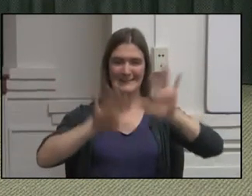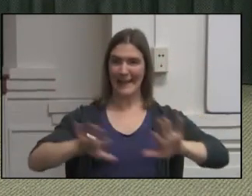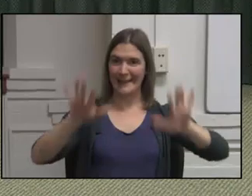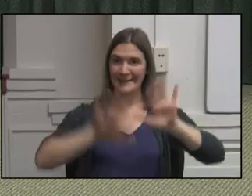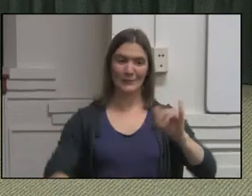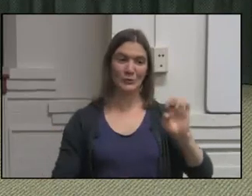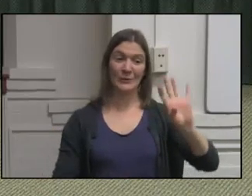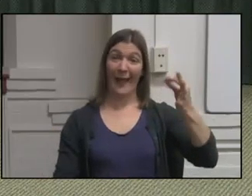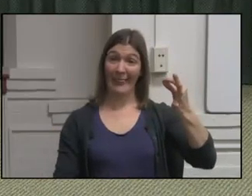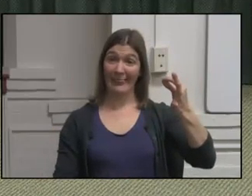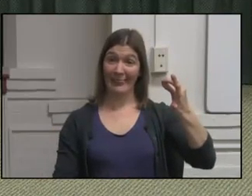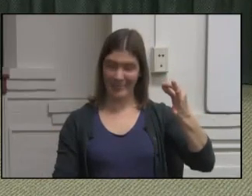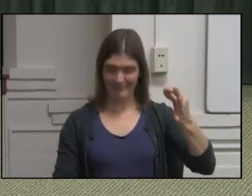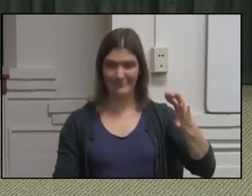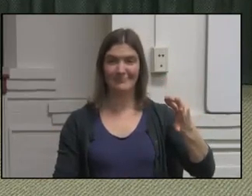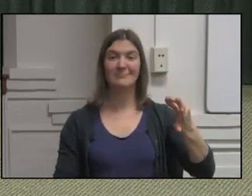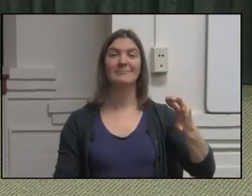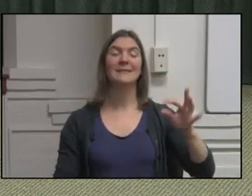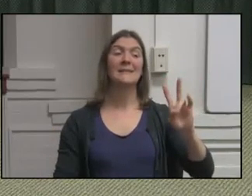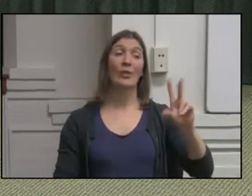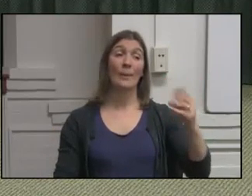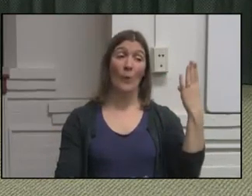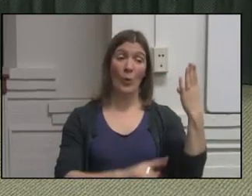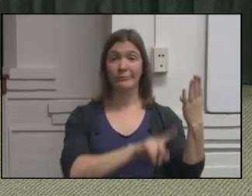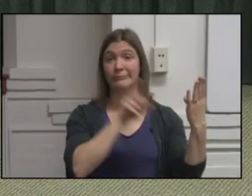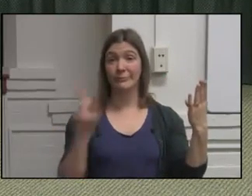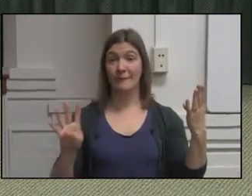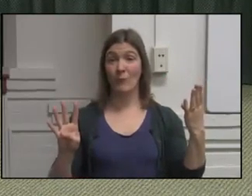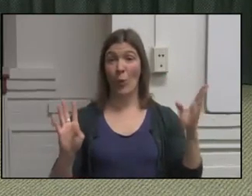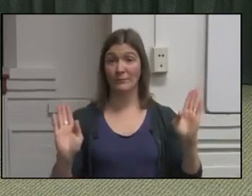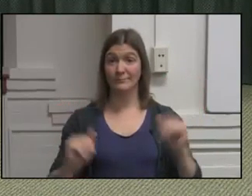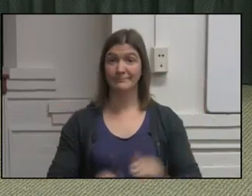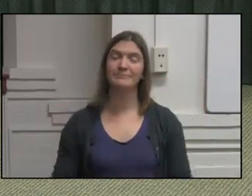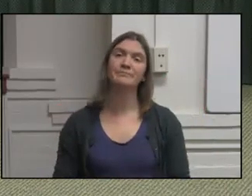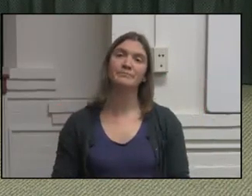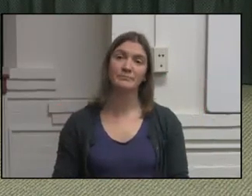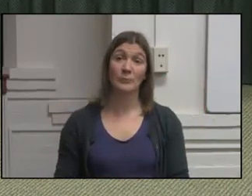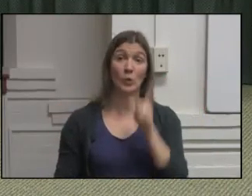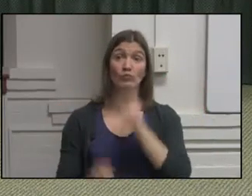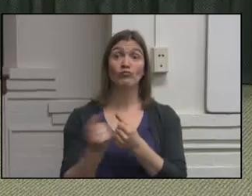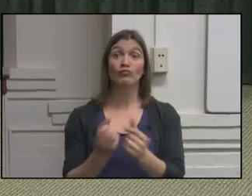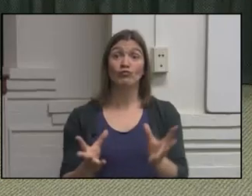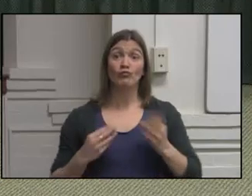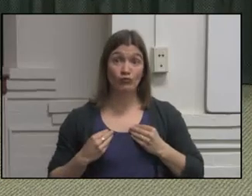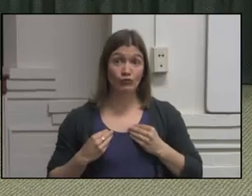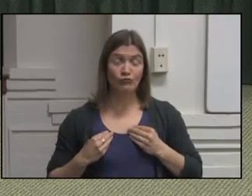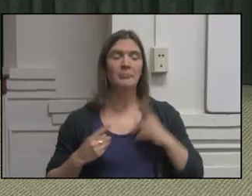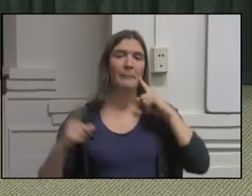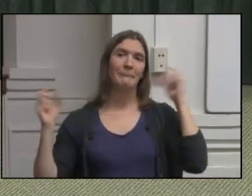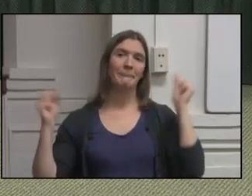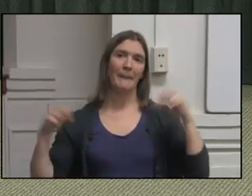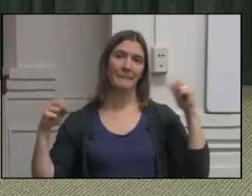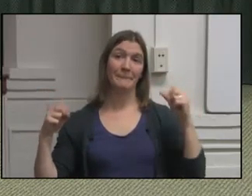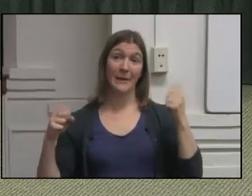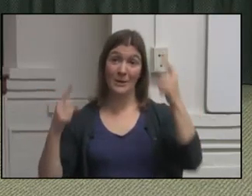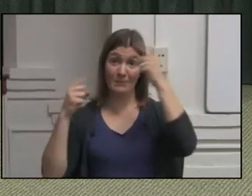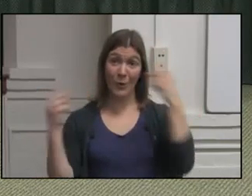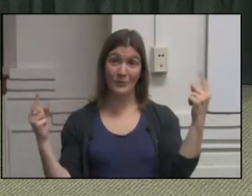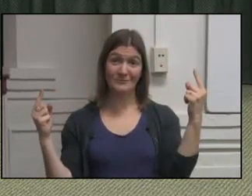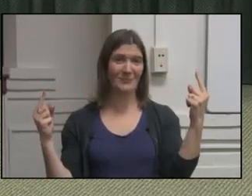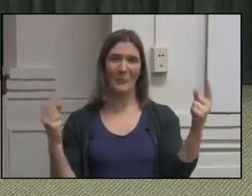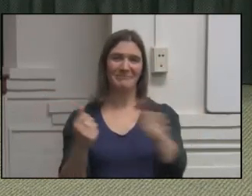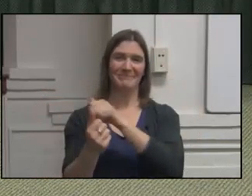on June 9th, 2019, between 7:30 a.m. and 4 p.m. All those in favor? Aye. Aye. Any